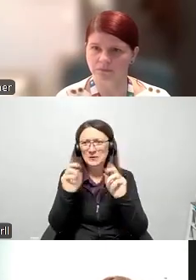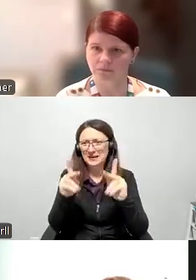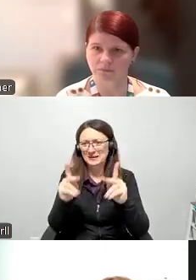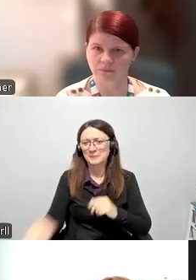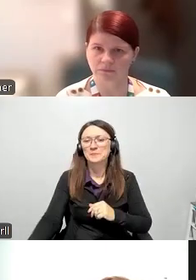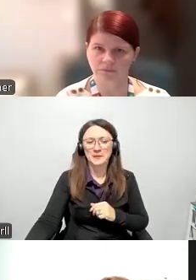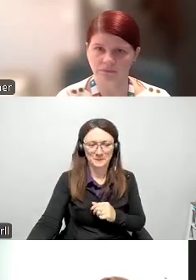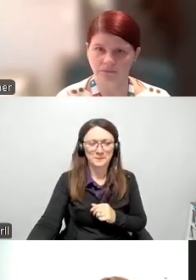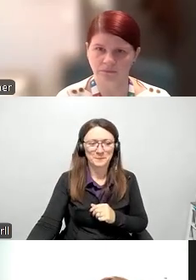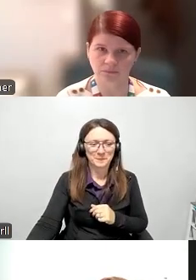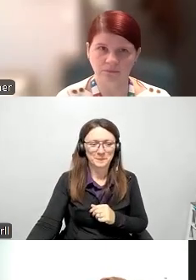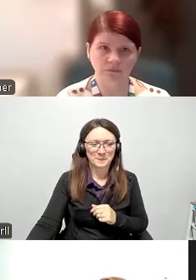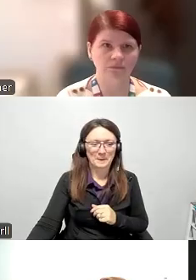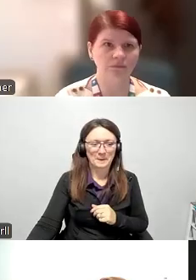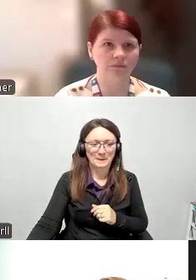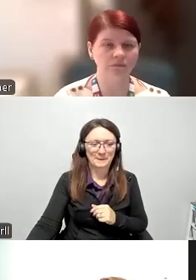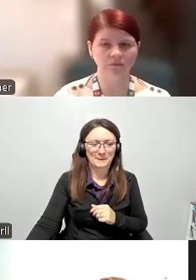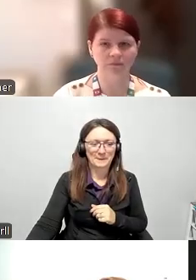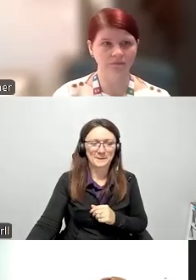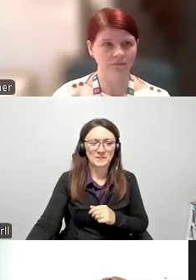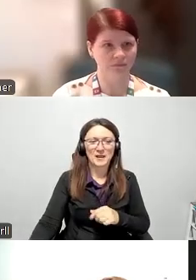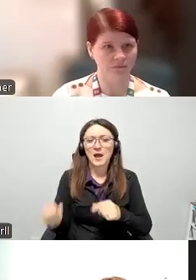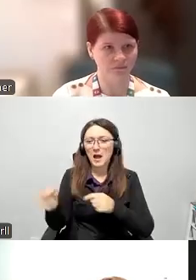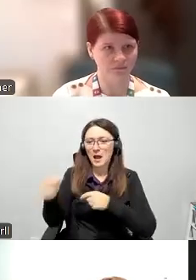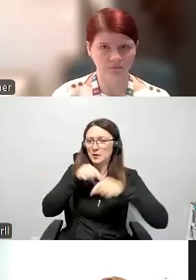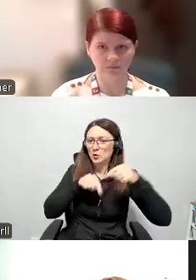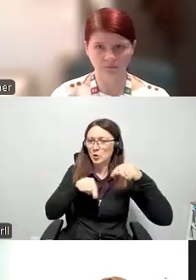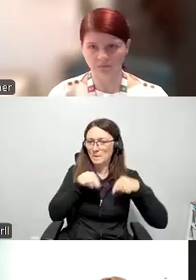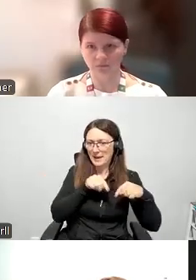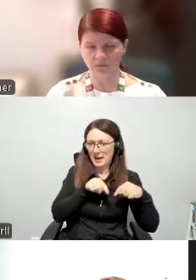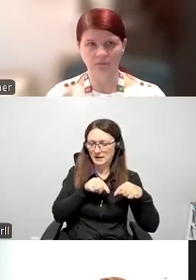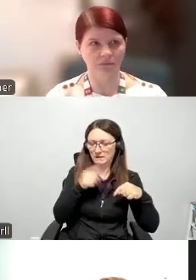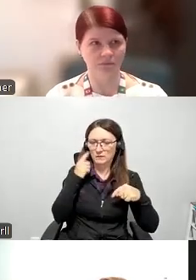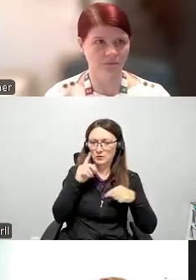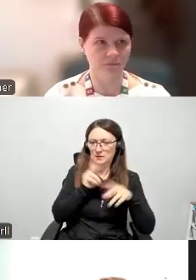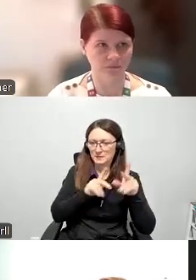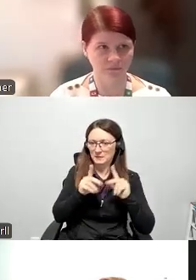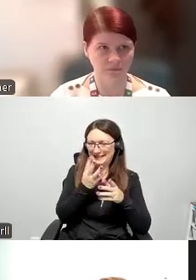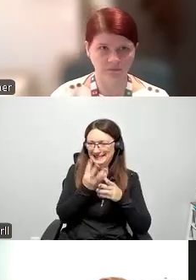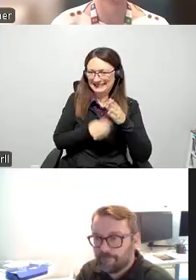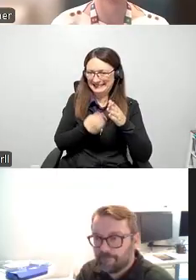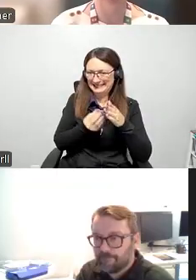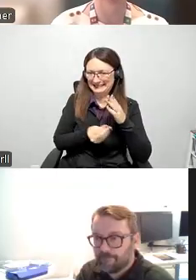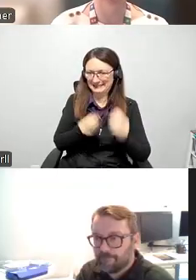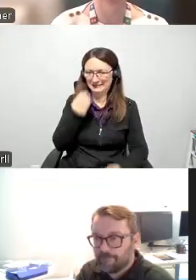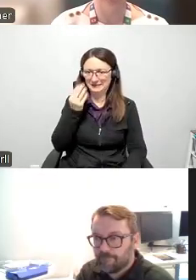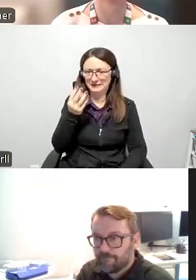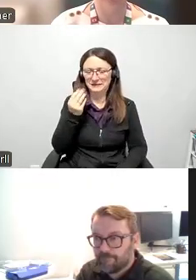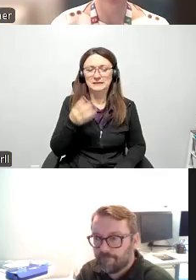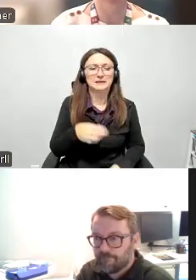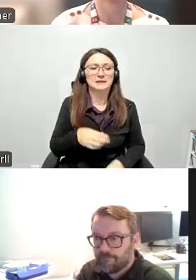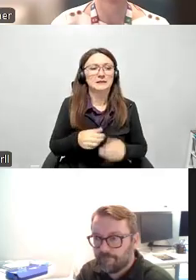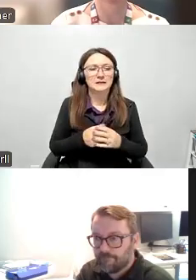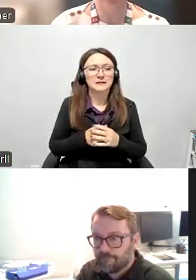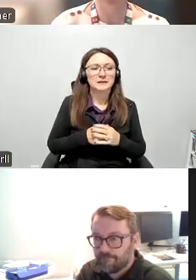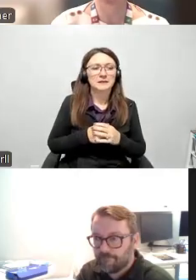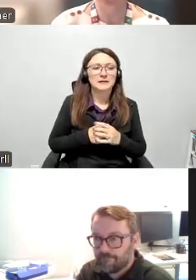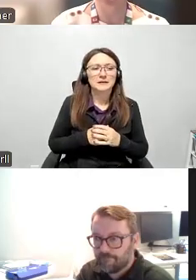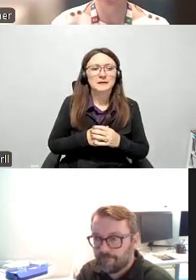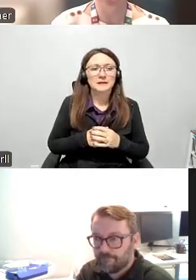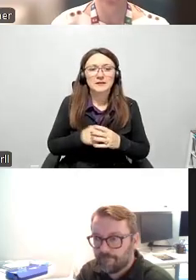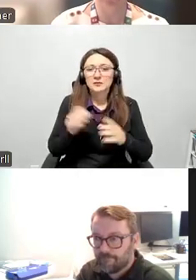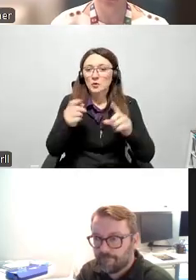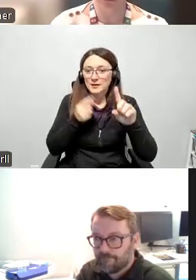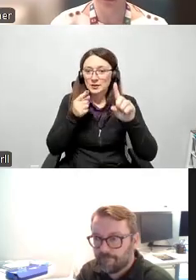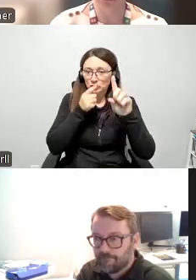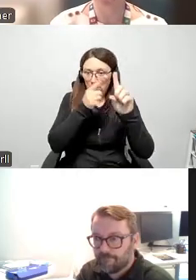Yeah. I'll go back here just for anyone who might have missed the